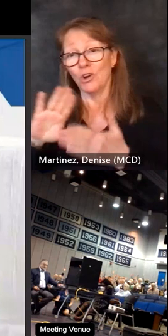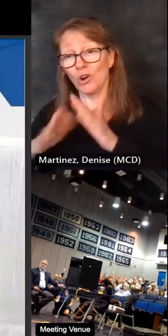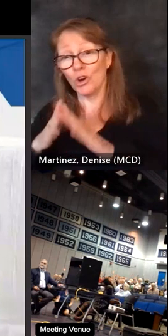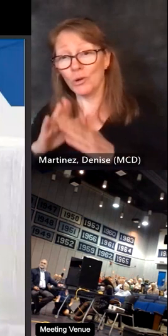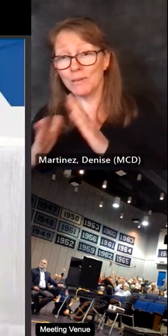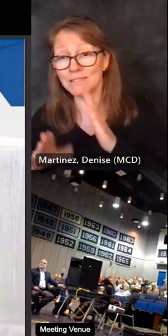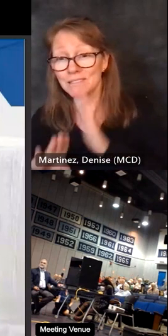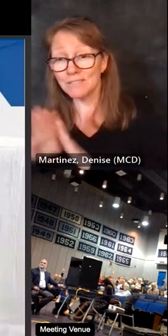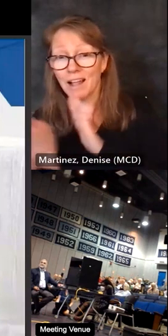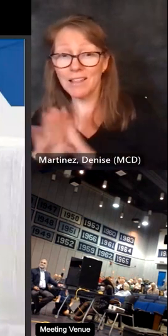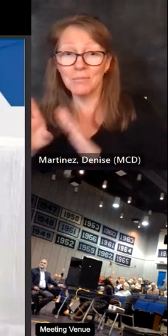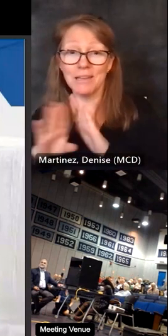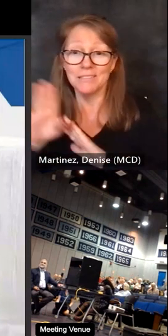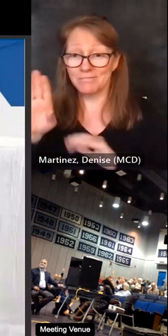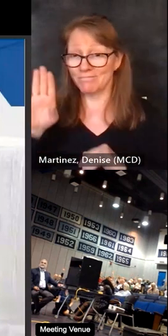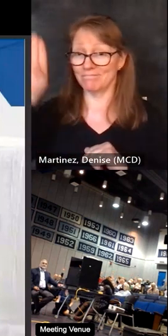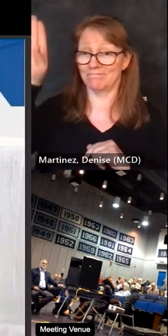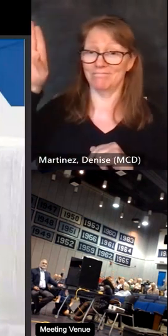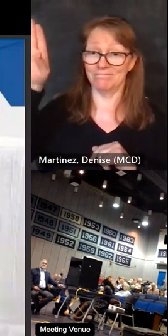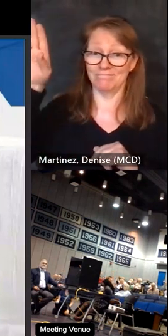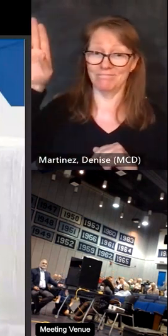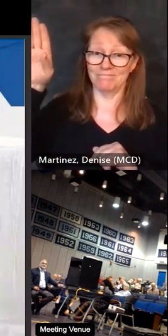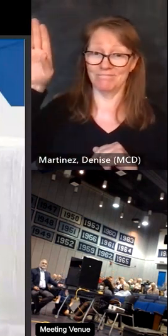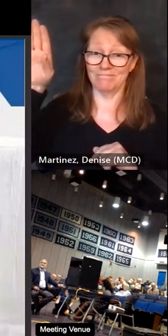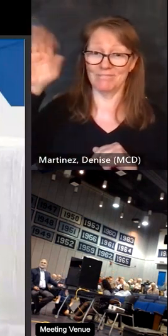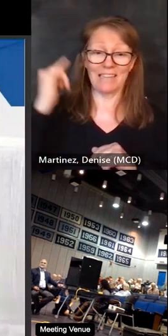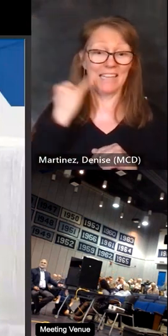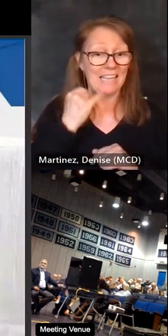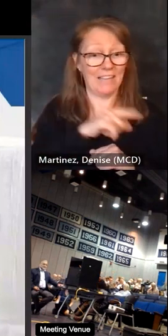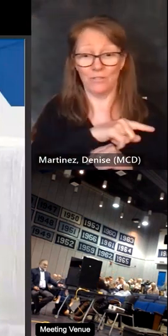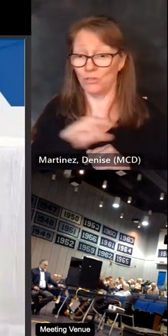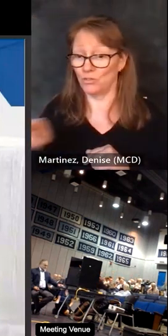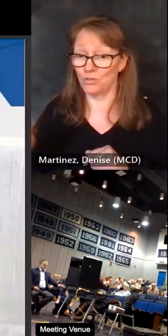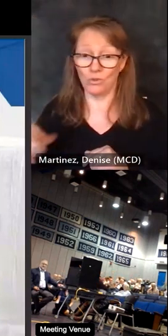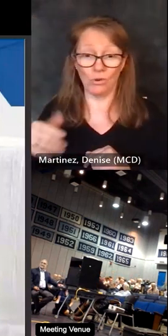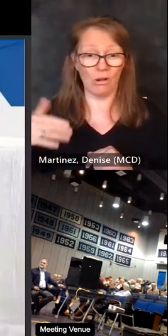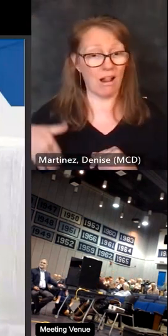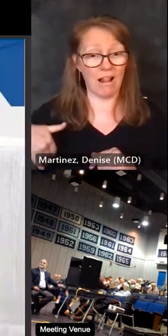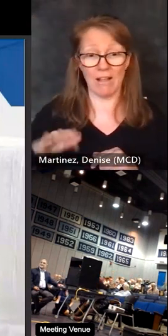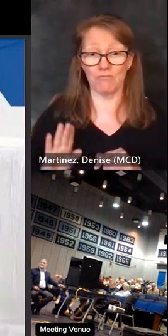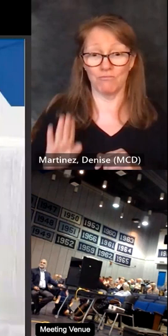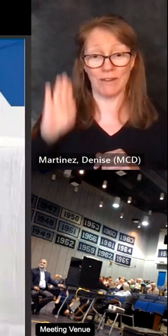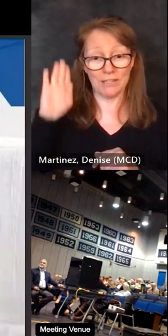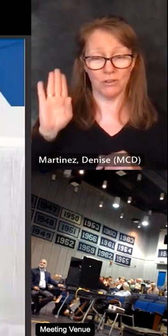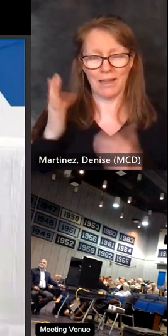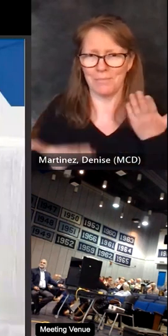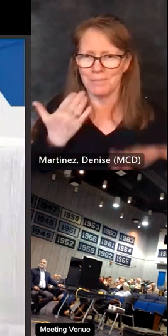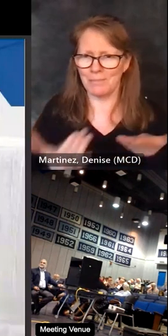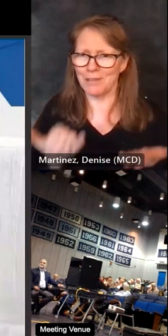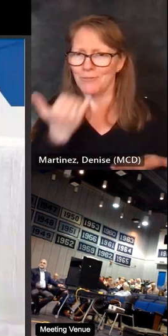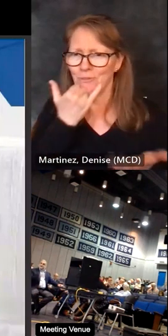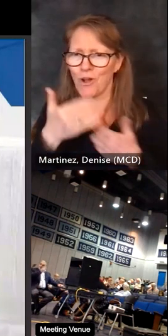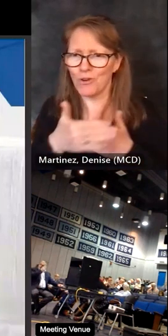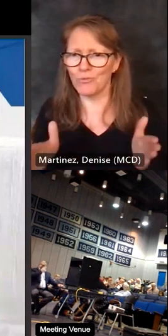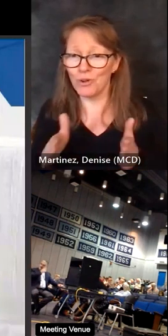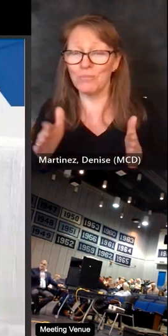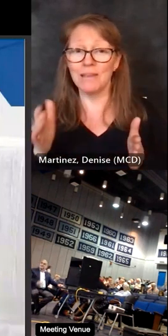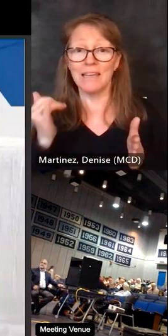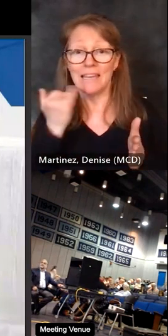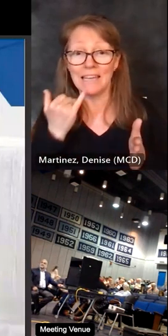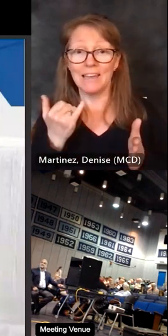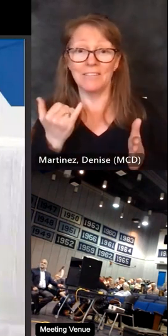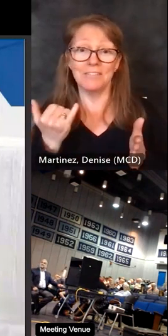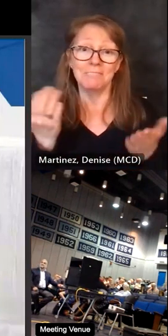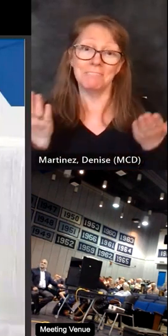If someone's not raising their hand, you might be in the wrong room. That's totally okay. Hopefully you can stay, learn about this great project,